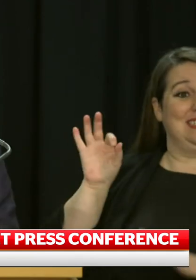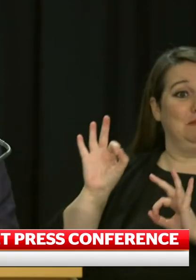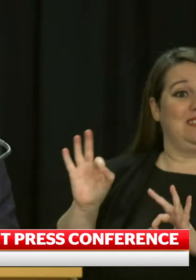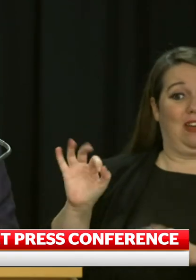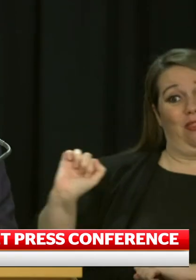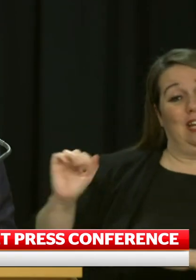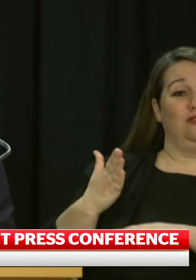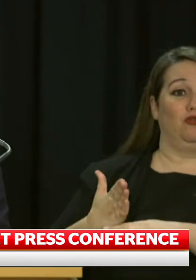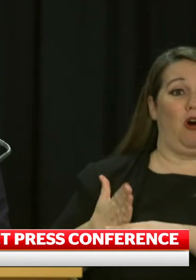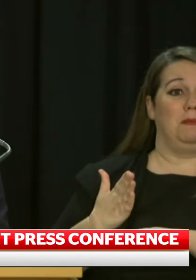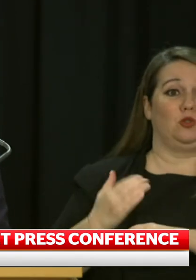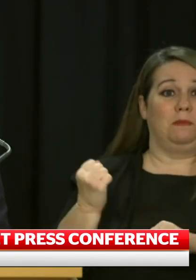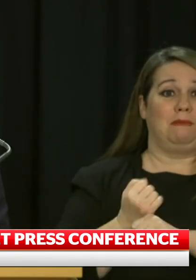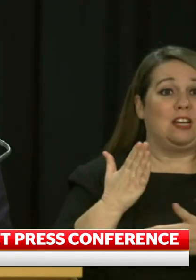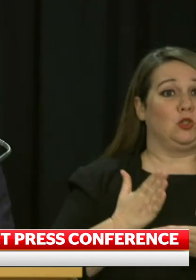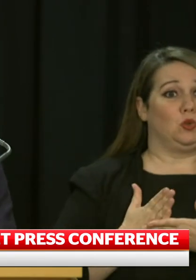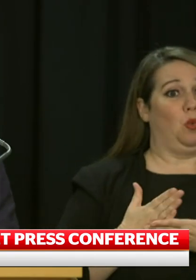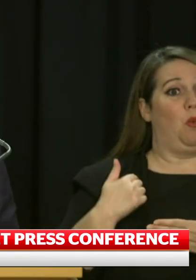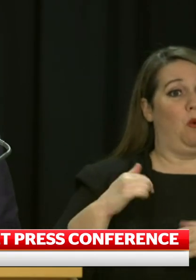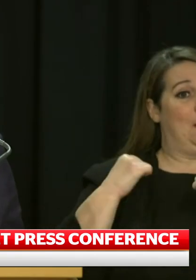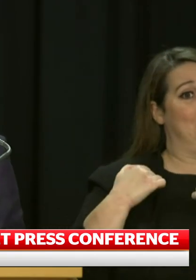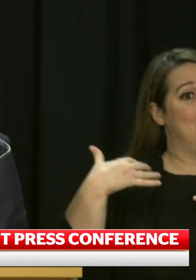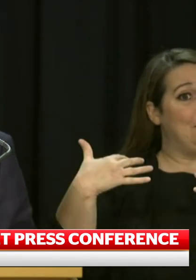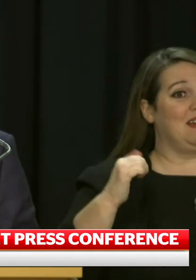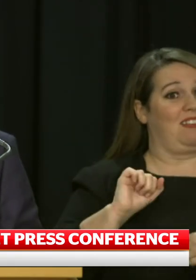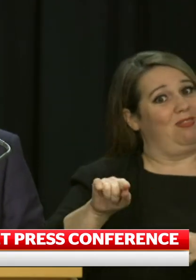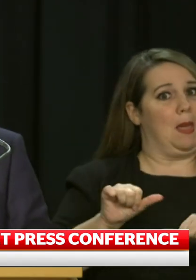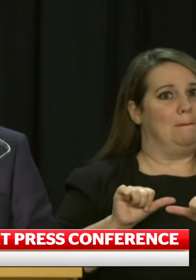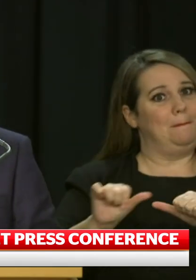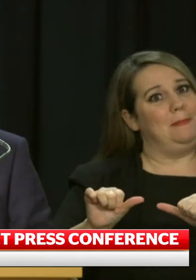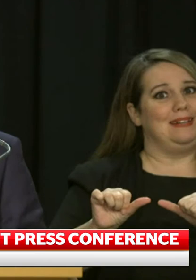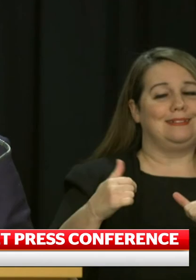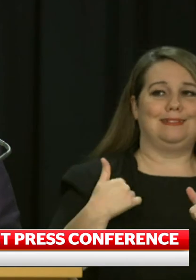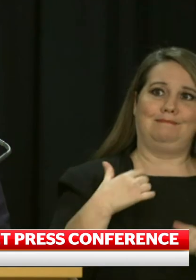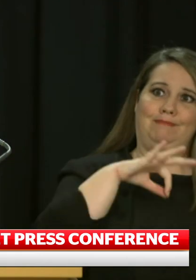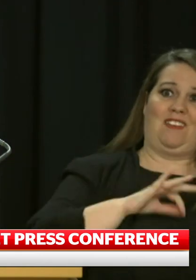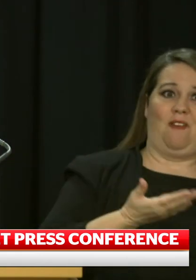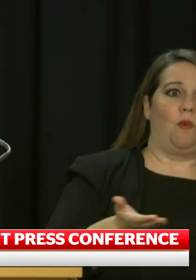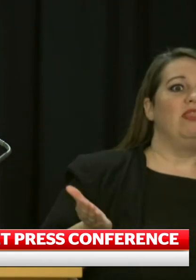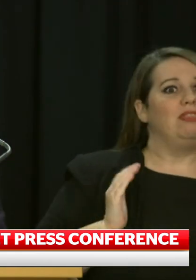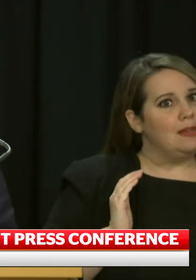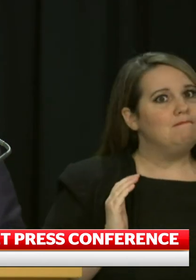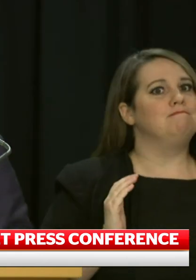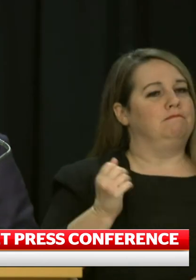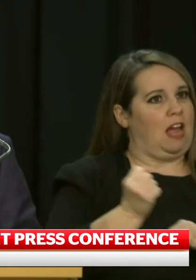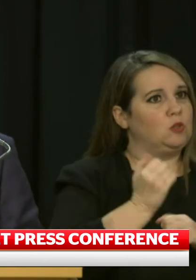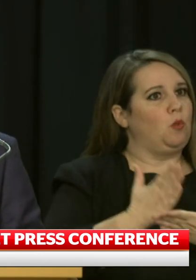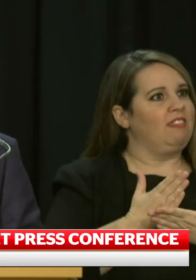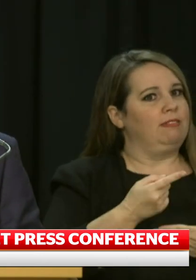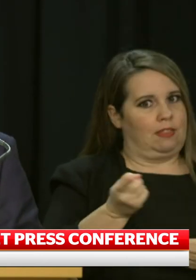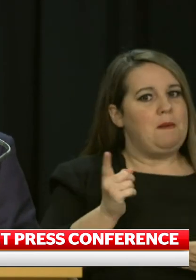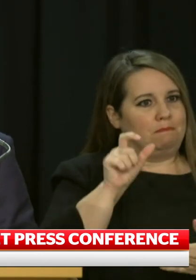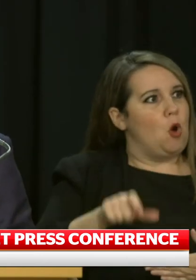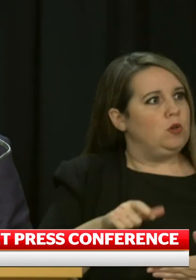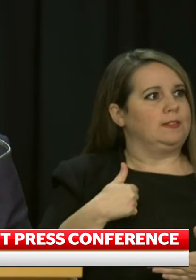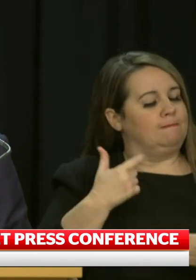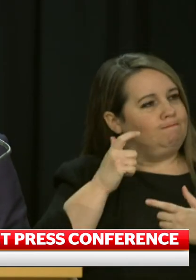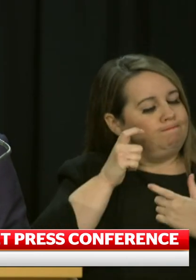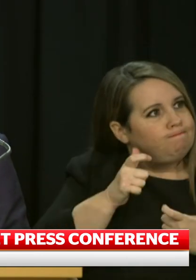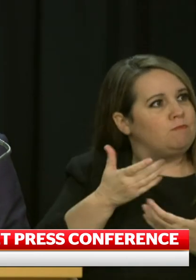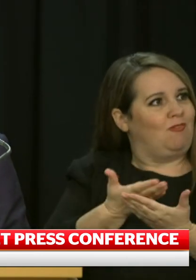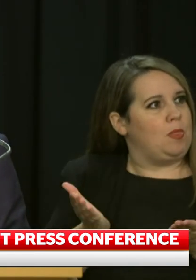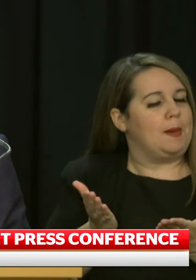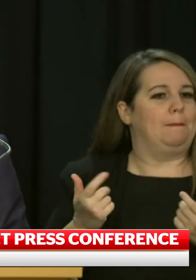you know, really jealously guarded in those decisions. Yeah. Just with respect, though, the issue was not that